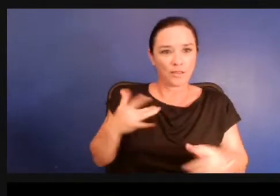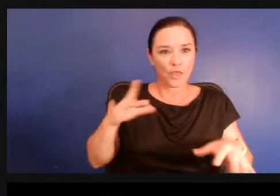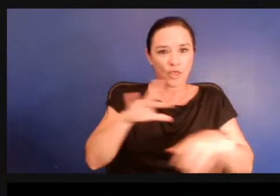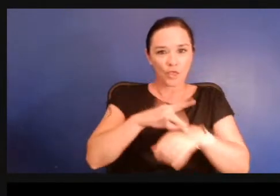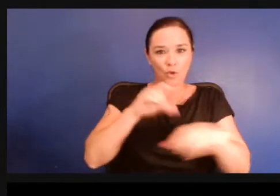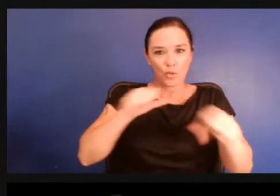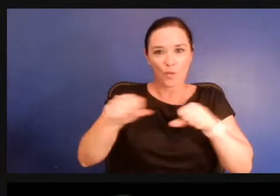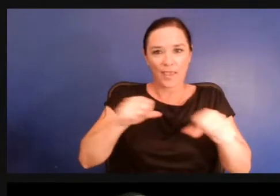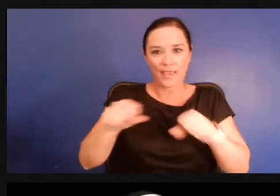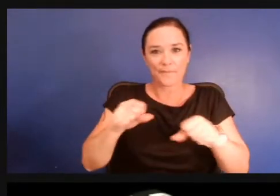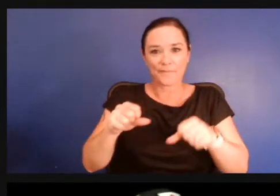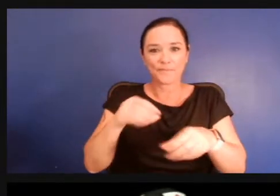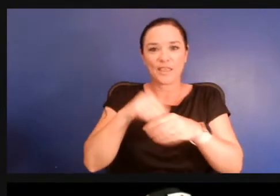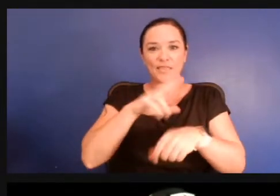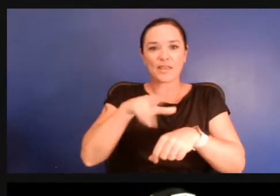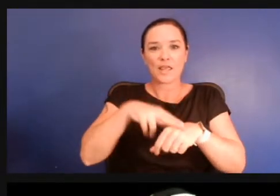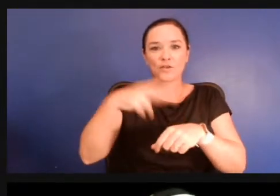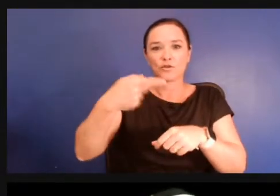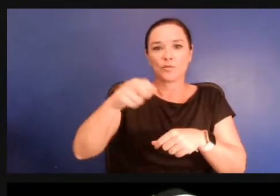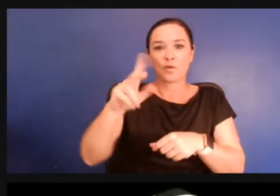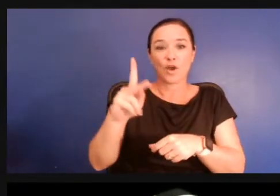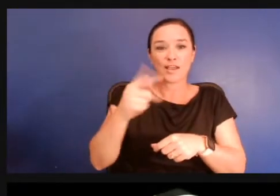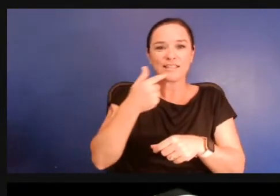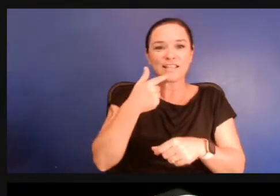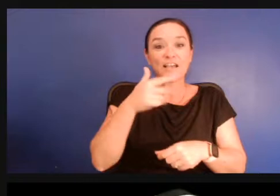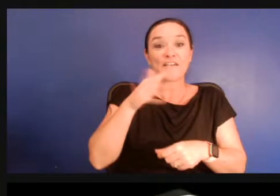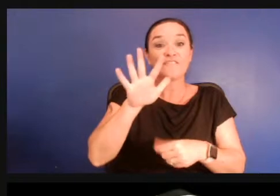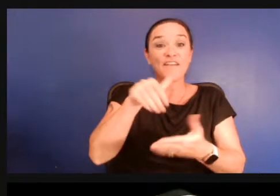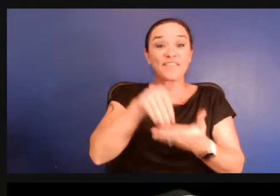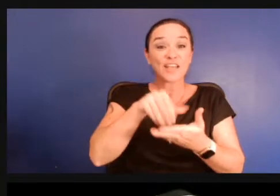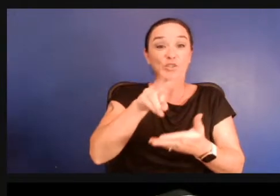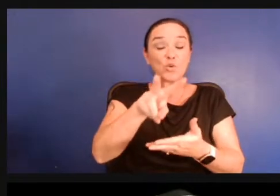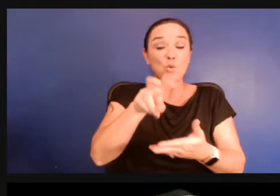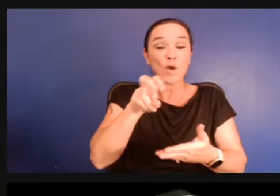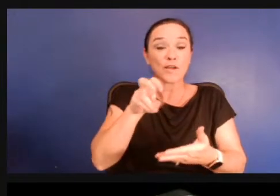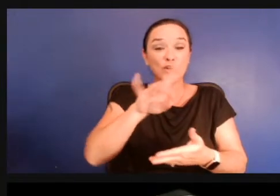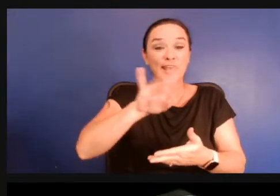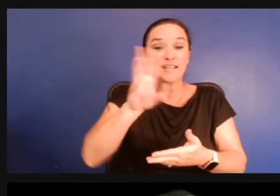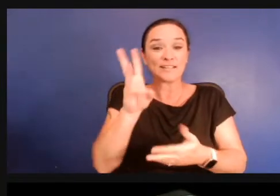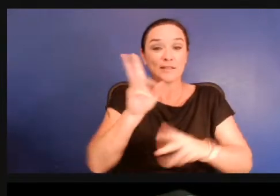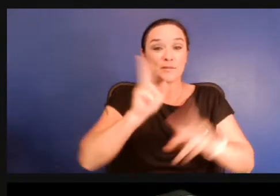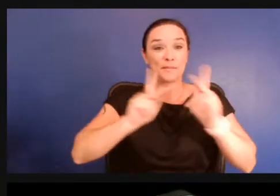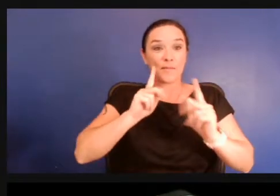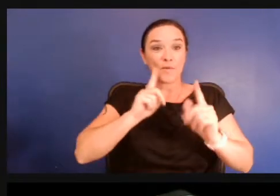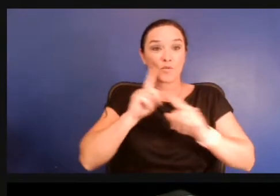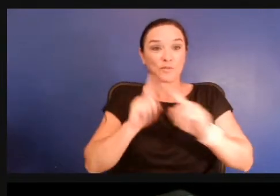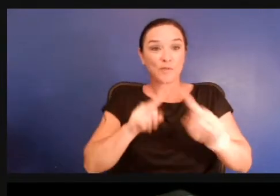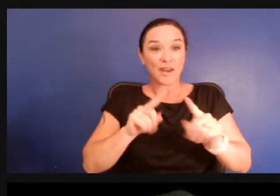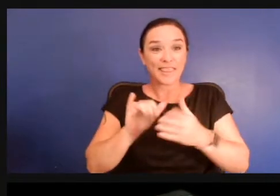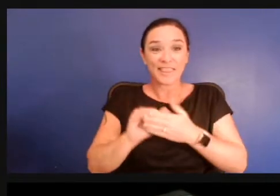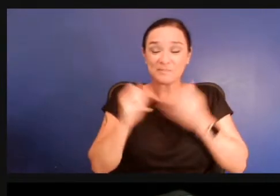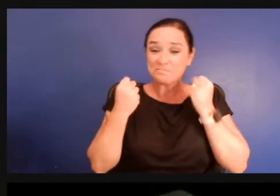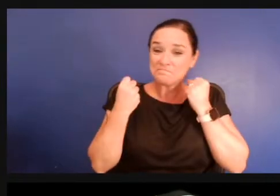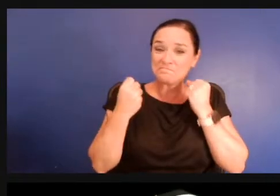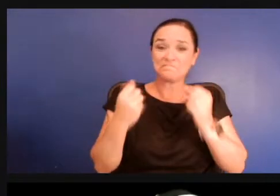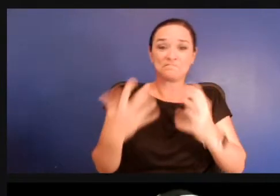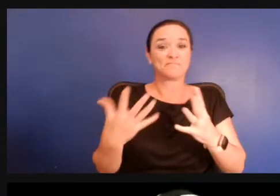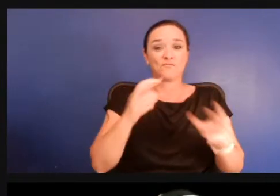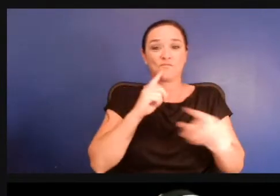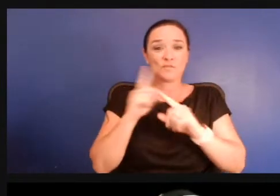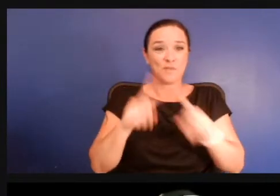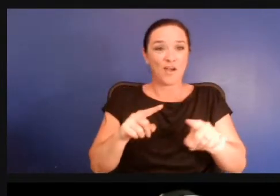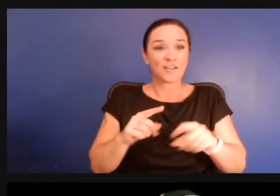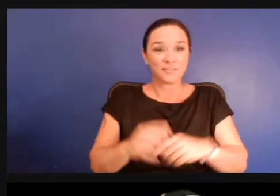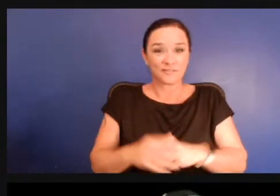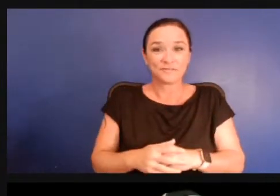park. You see this says 5,286 responses. And that's a huge amount of responses. And